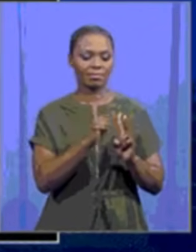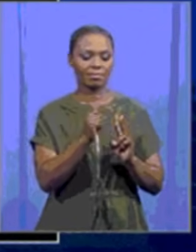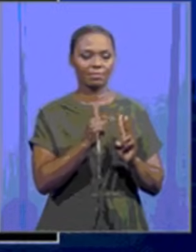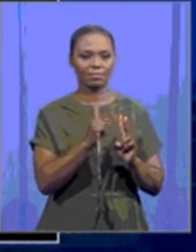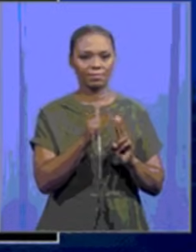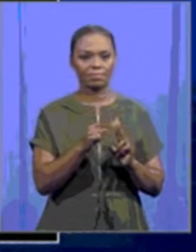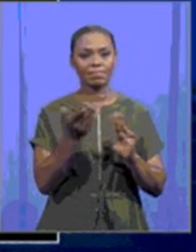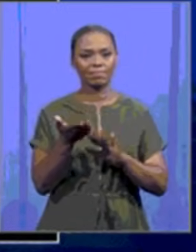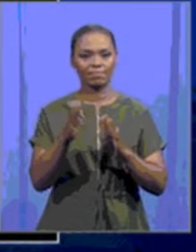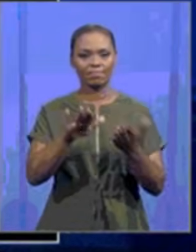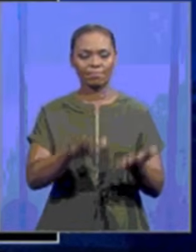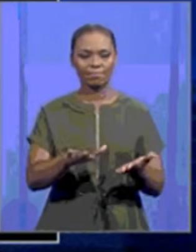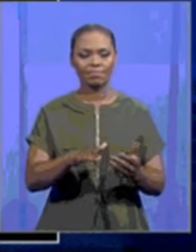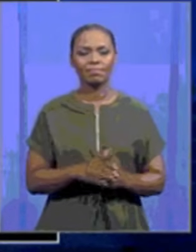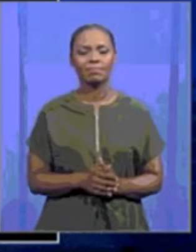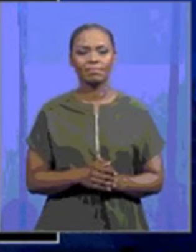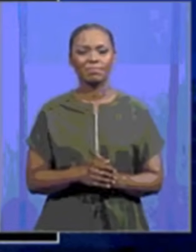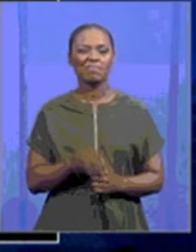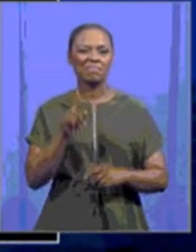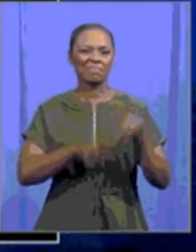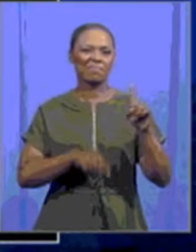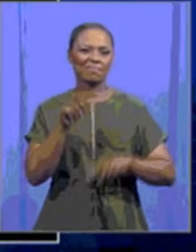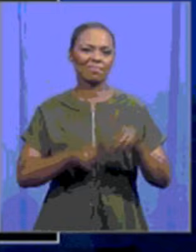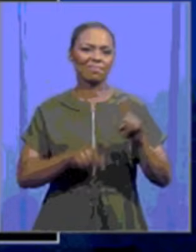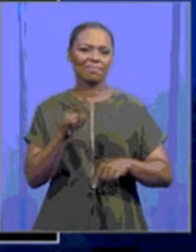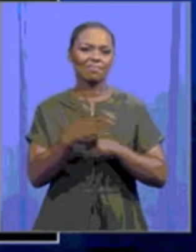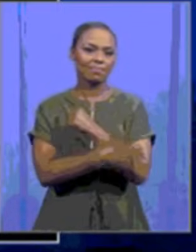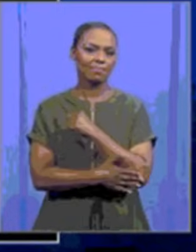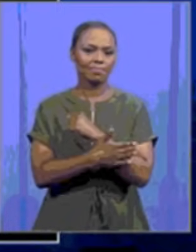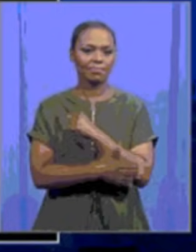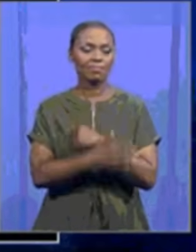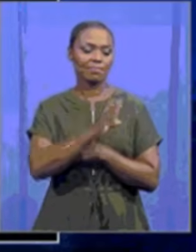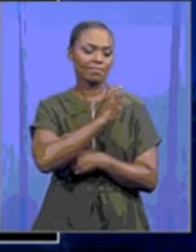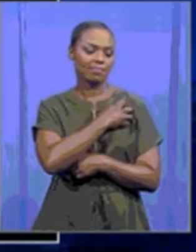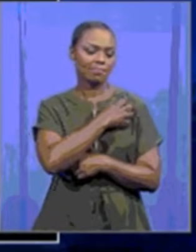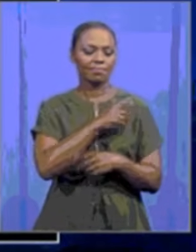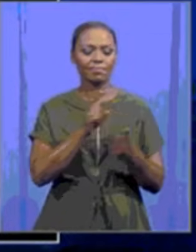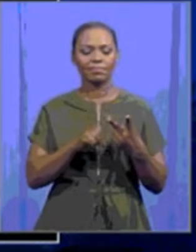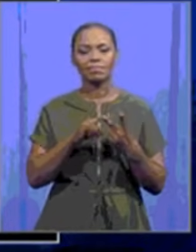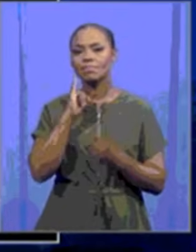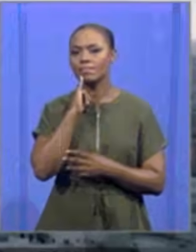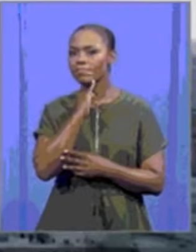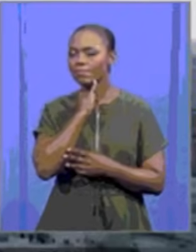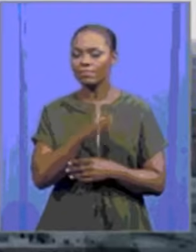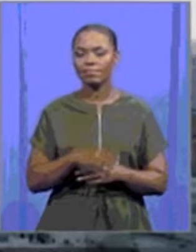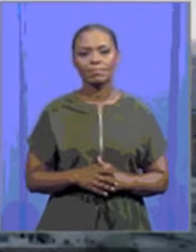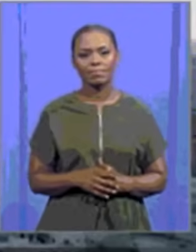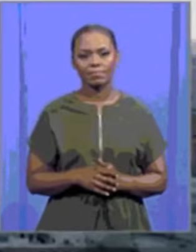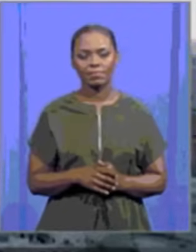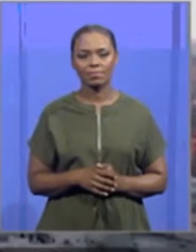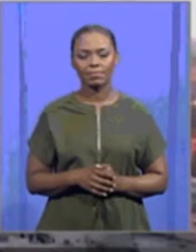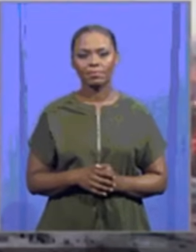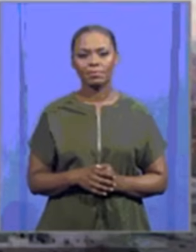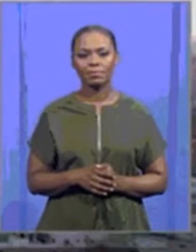have died in this ongoing conflict between Palestine and Israel.